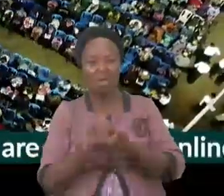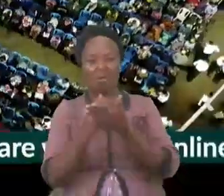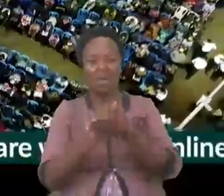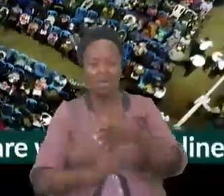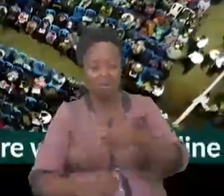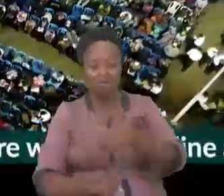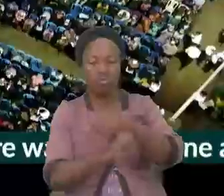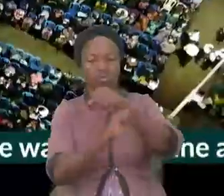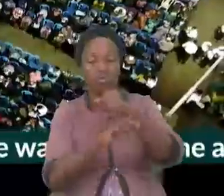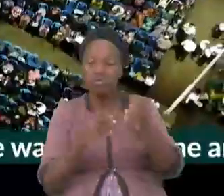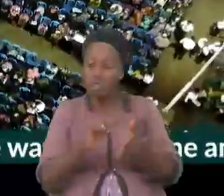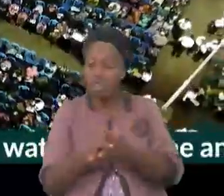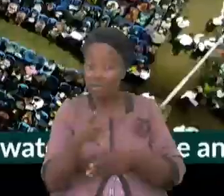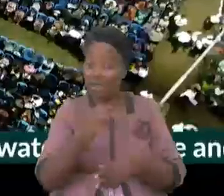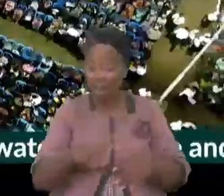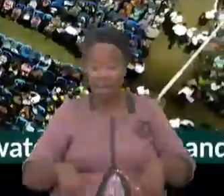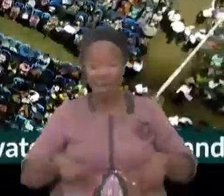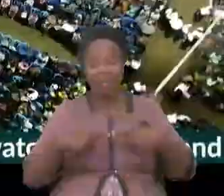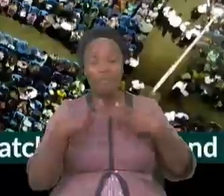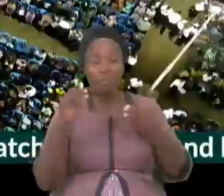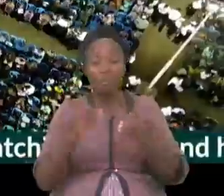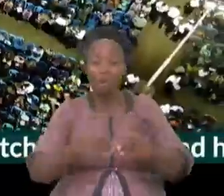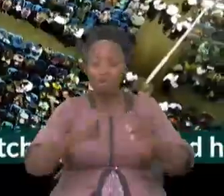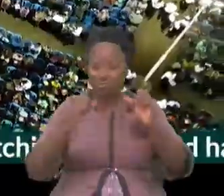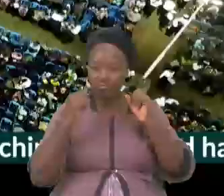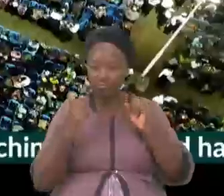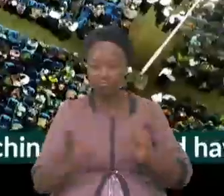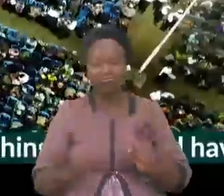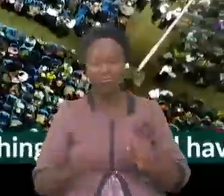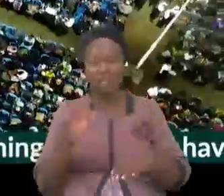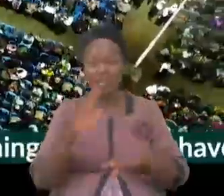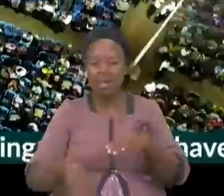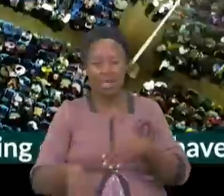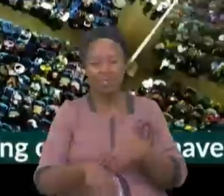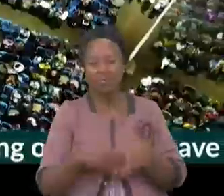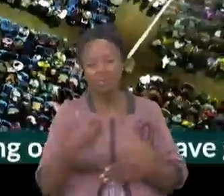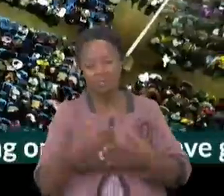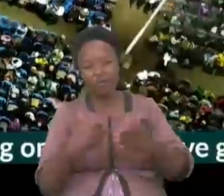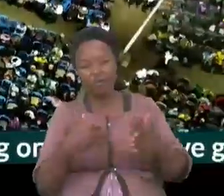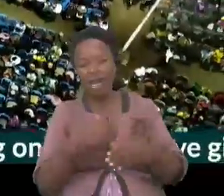and continuous with this wonderful decision that you have made tonight.